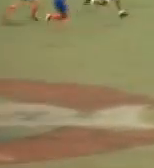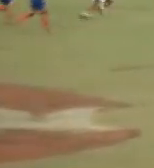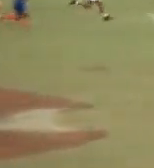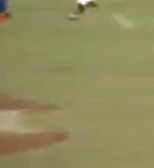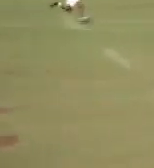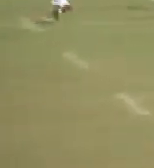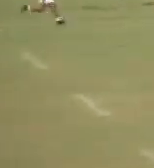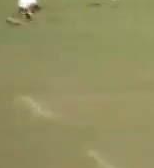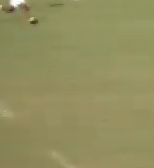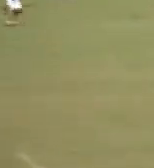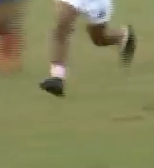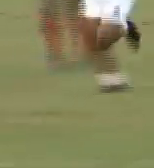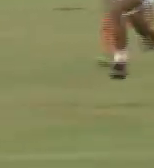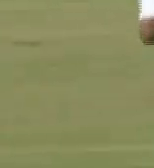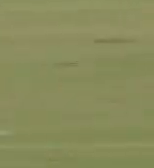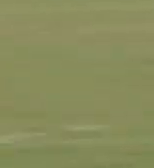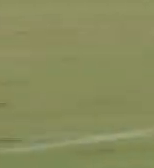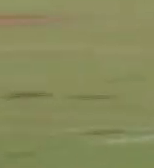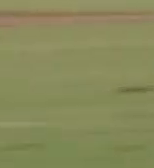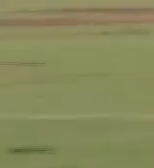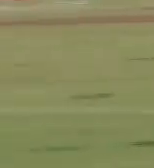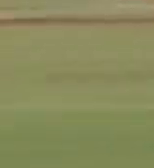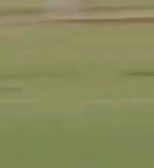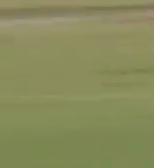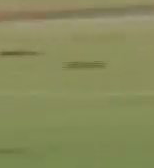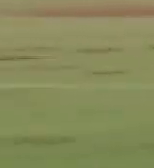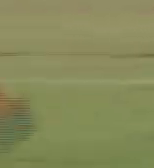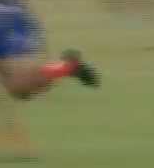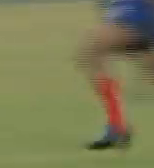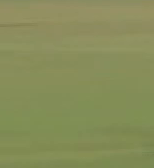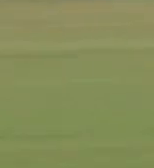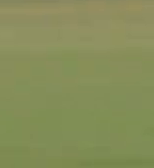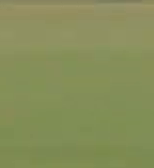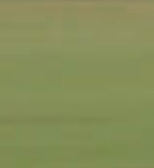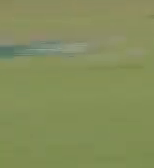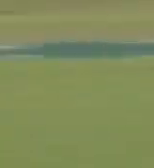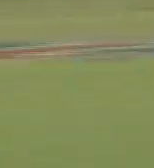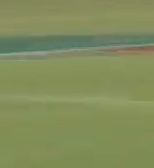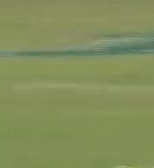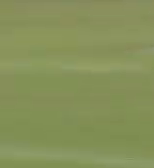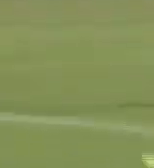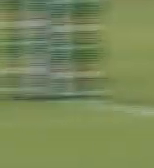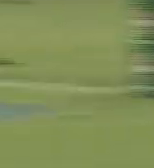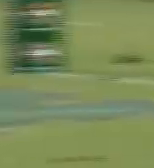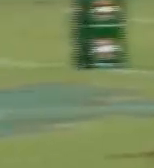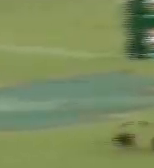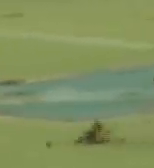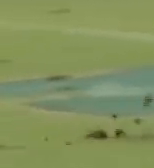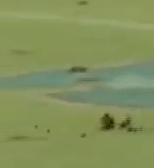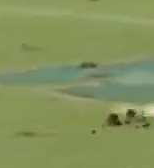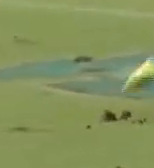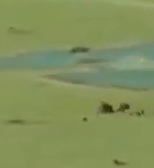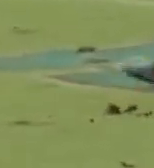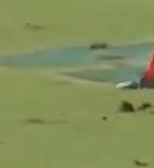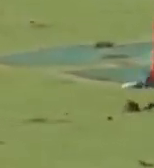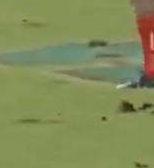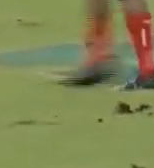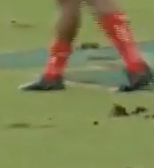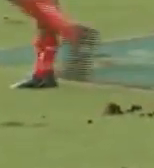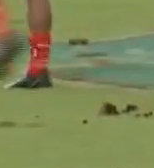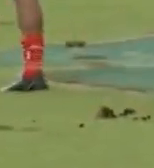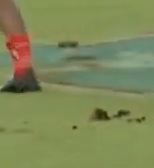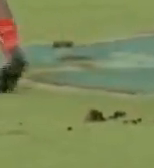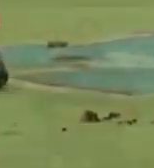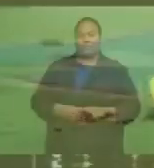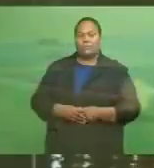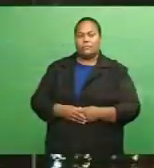Blue. She'll outpace everyone. Racing back is Saini Raoma, but it is Rokotina Deva.